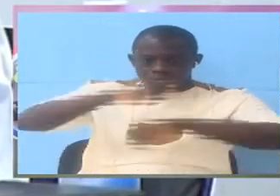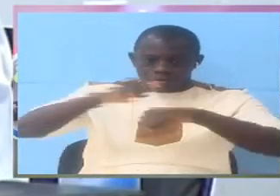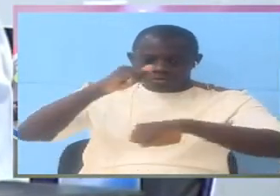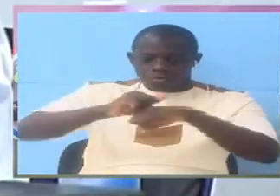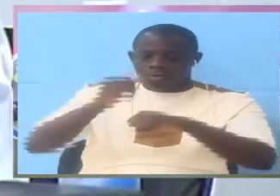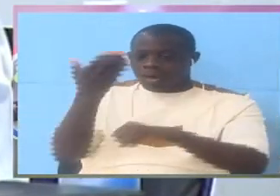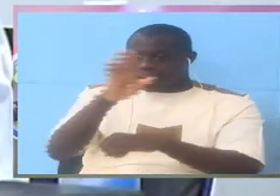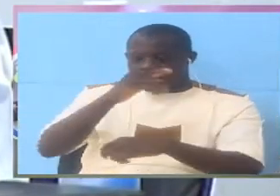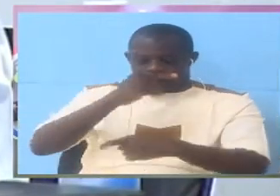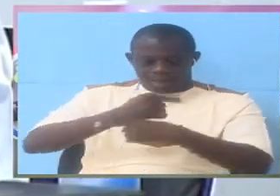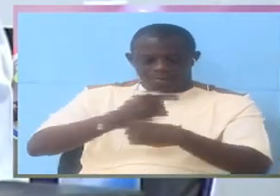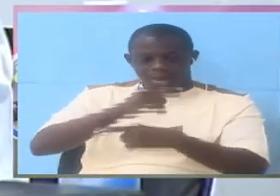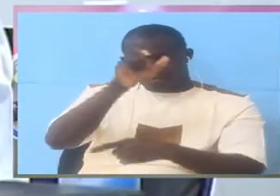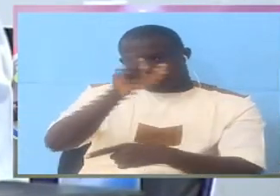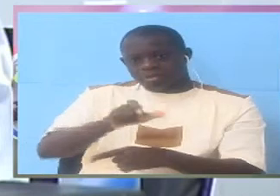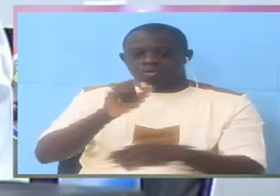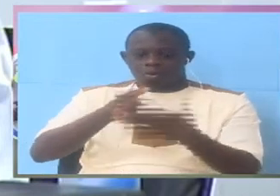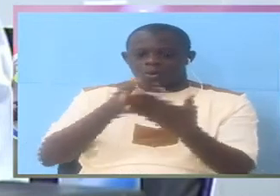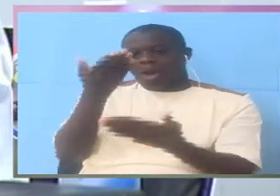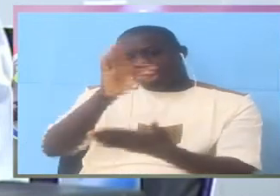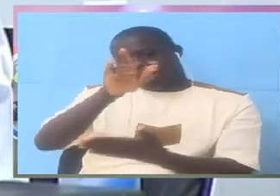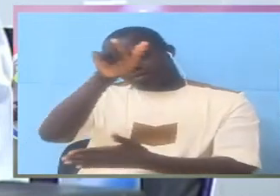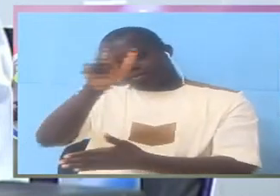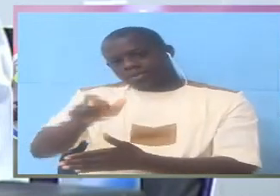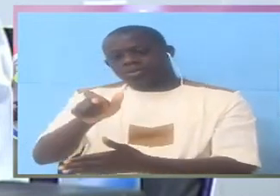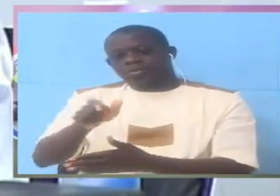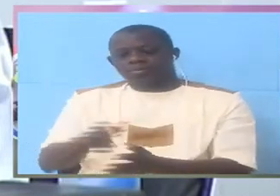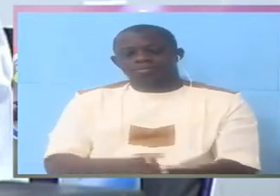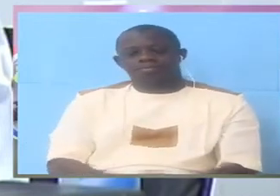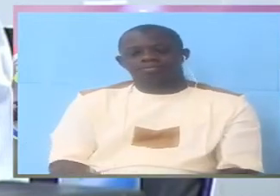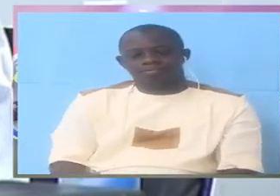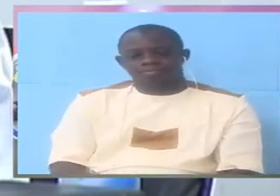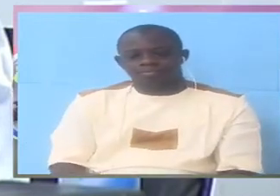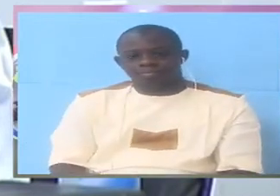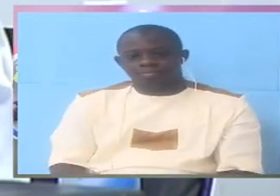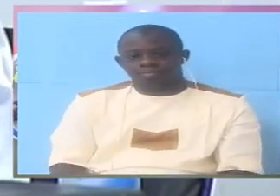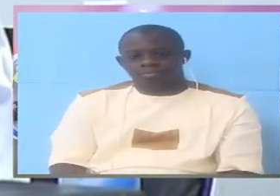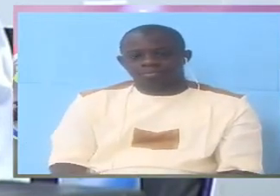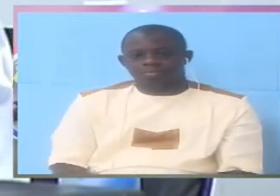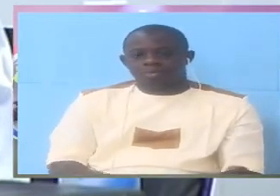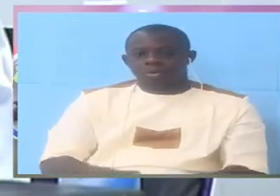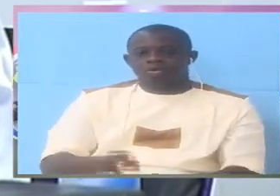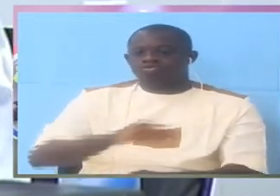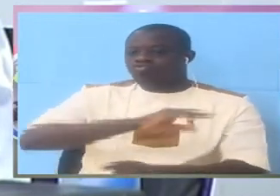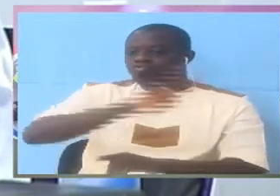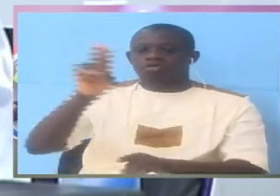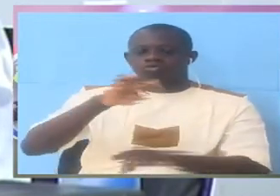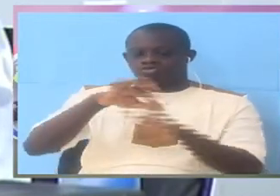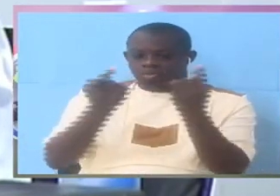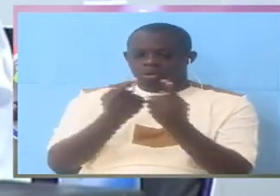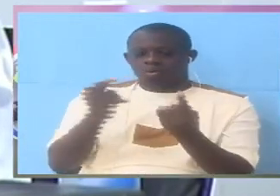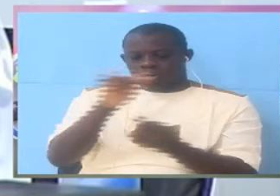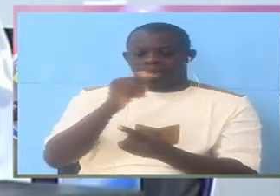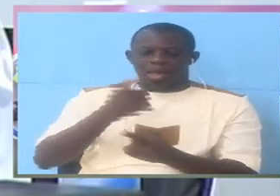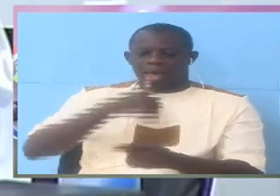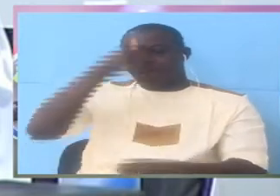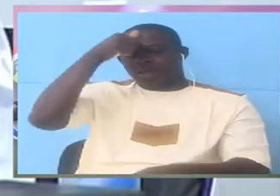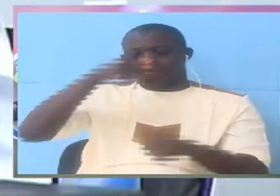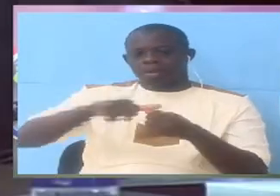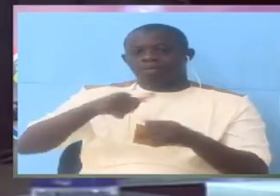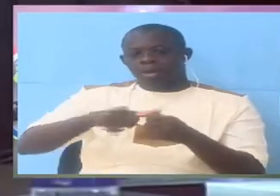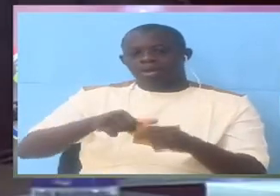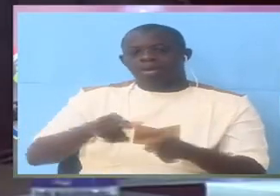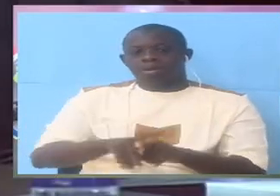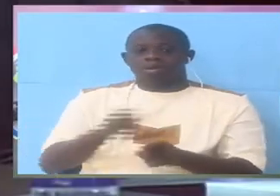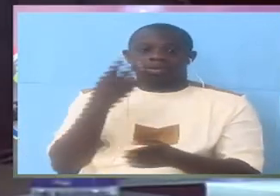tajirintiala for Gambia dingolem bang for mole miabe sirim banko kanjan. Not that I can remember of. And if 20 years haklo blata. You